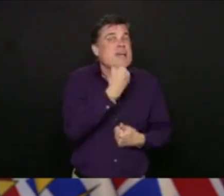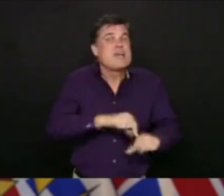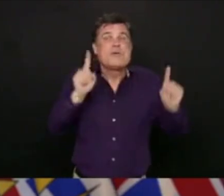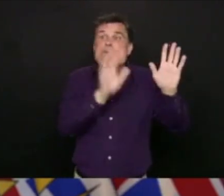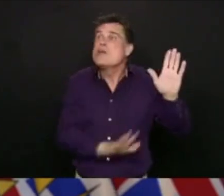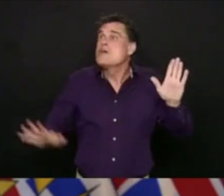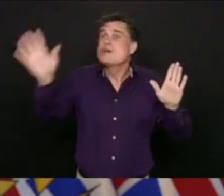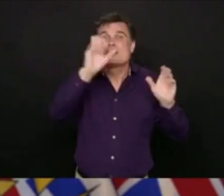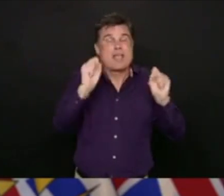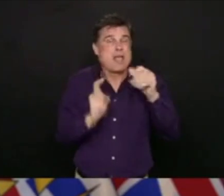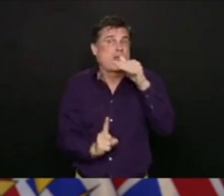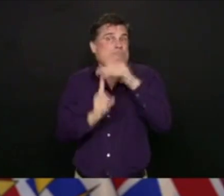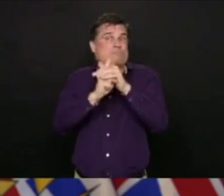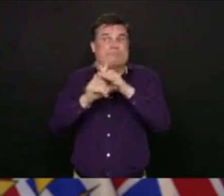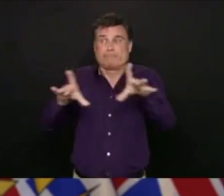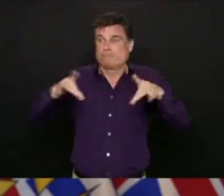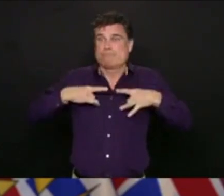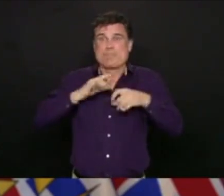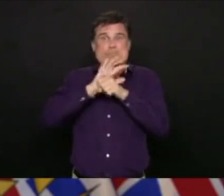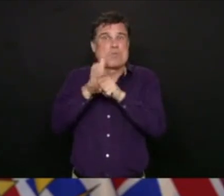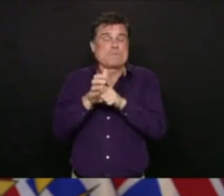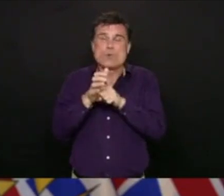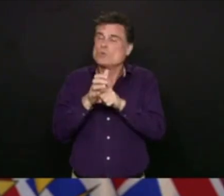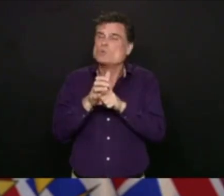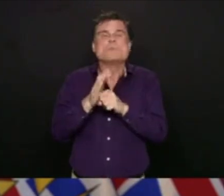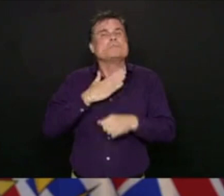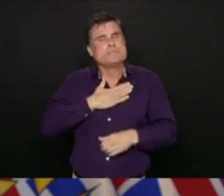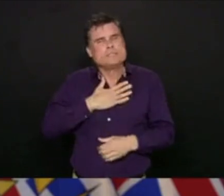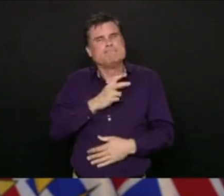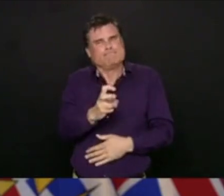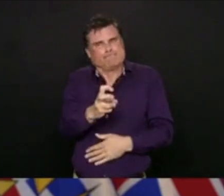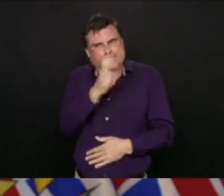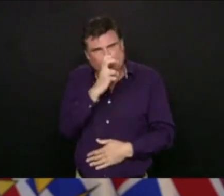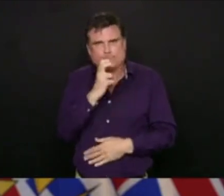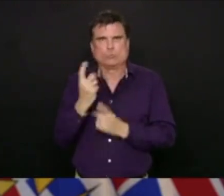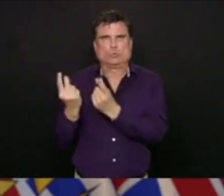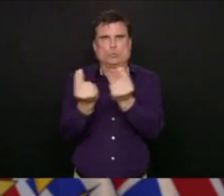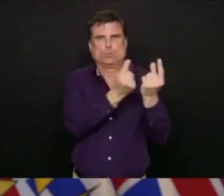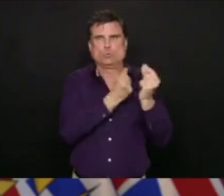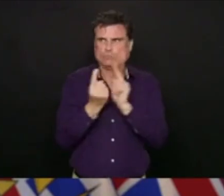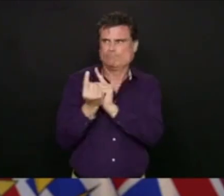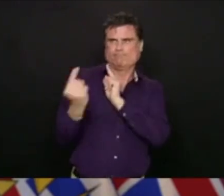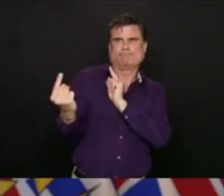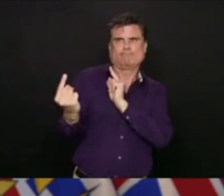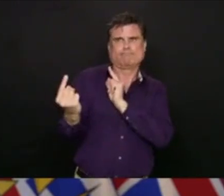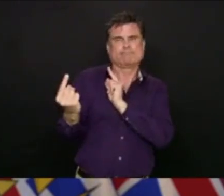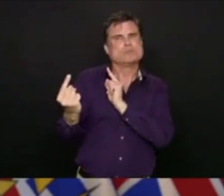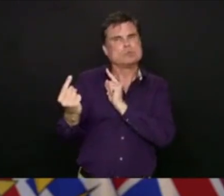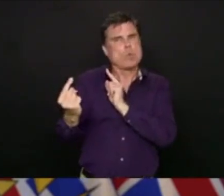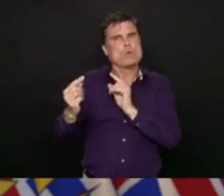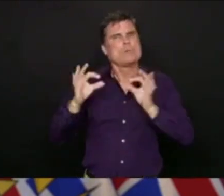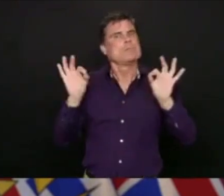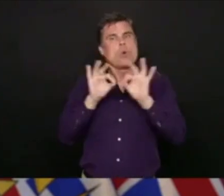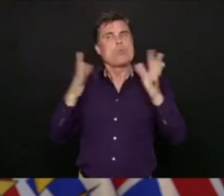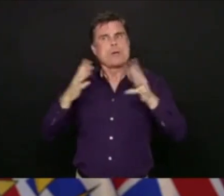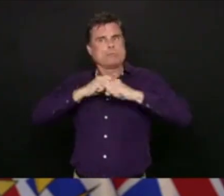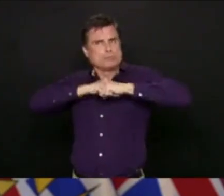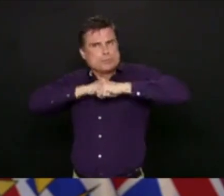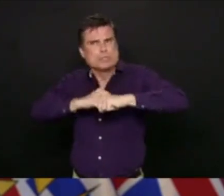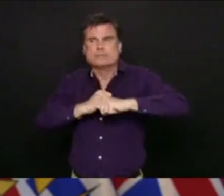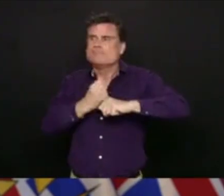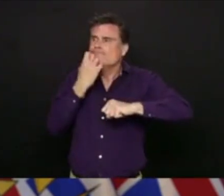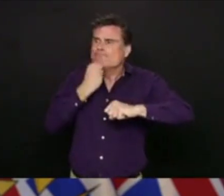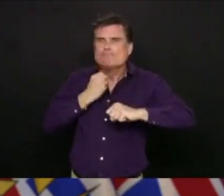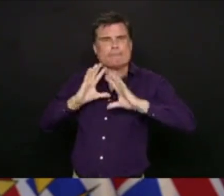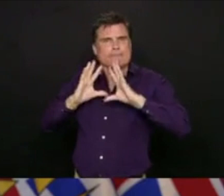is the only way we can protect our loved ones. And as we have said many times, this disease is spread within families